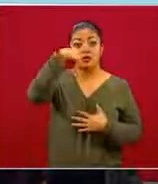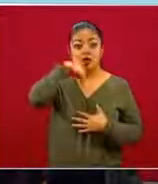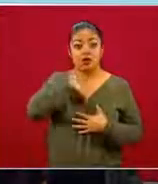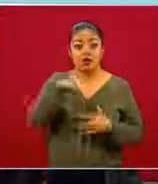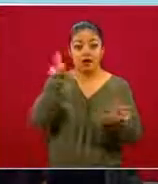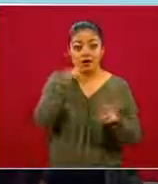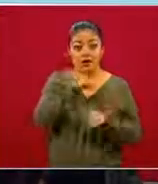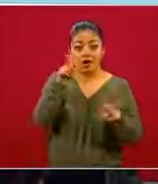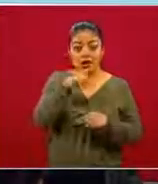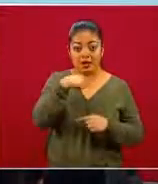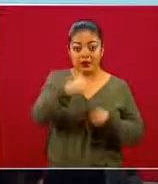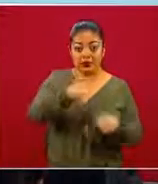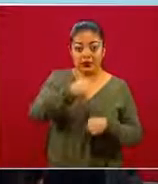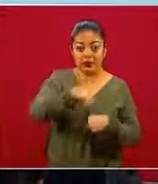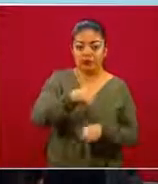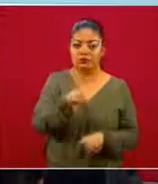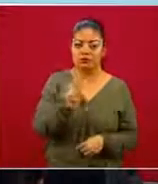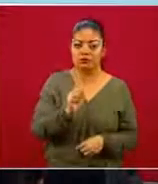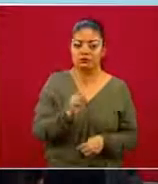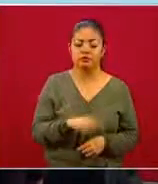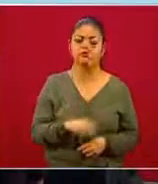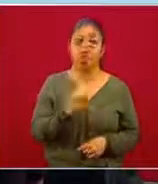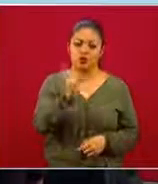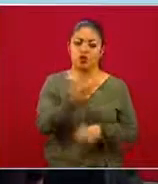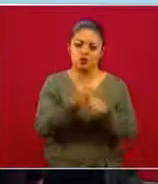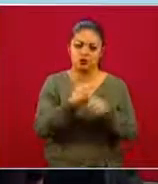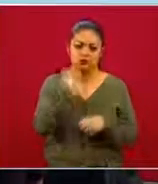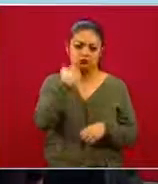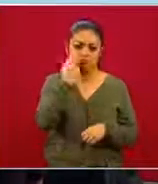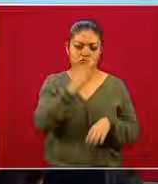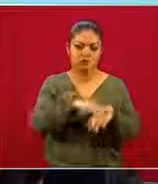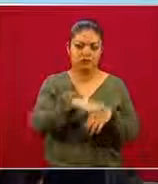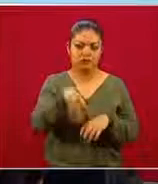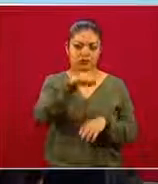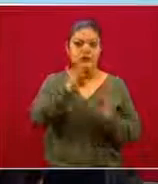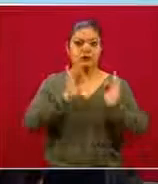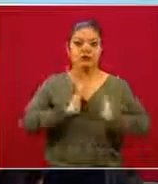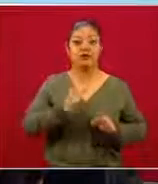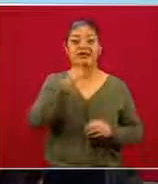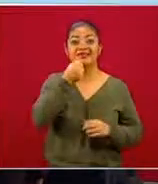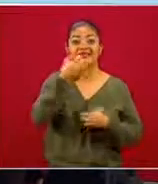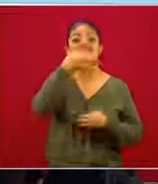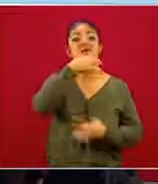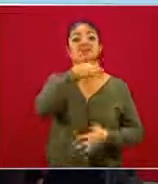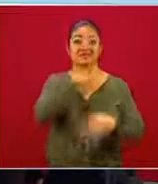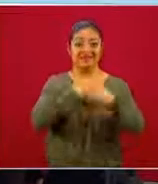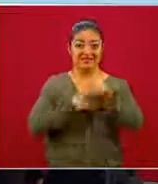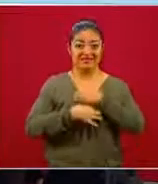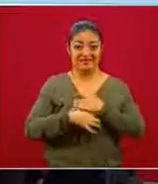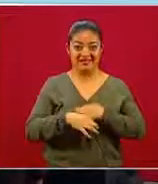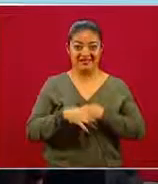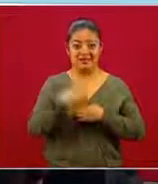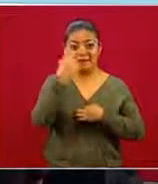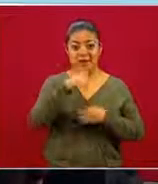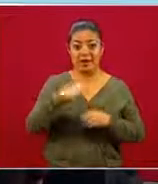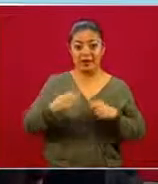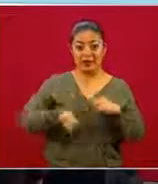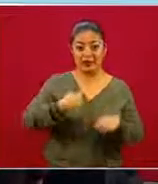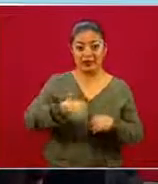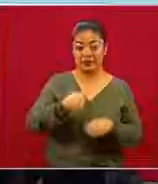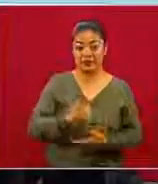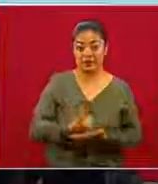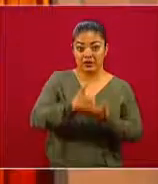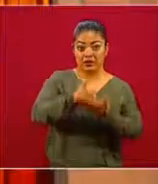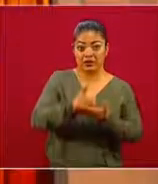ICU have needed to be on a ventilator. The children who have needed to be intubated